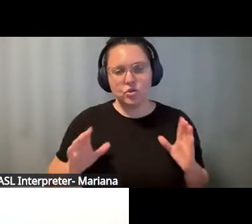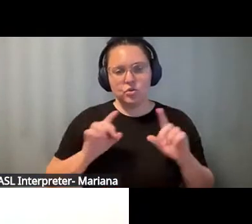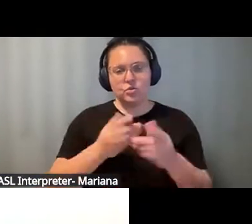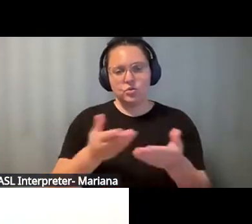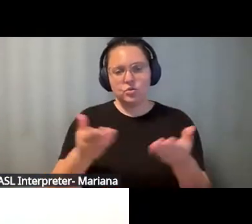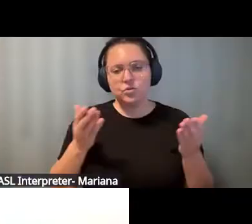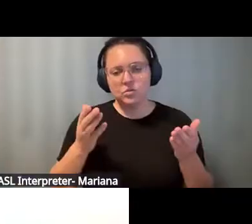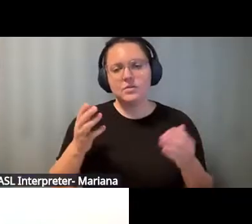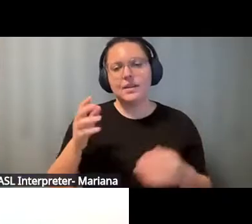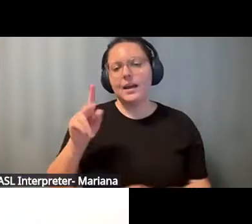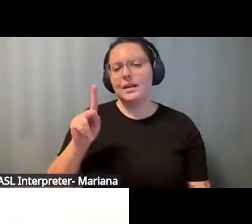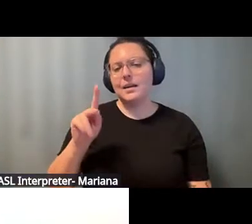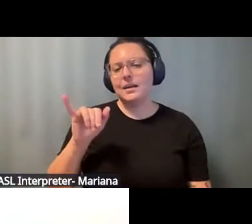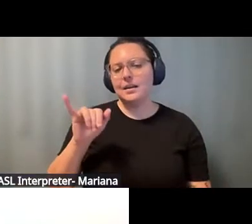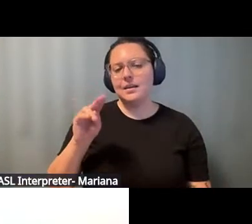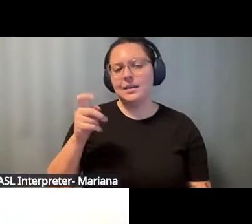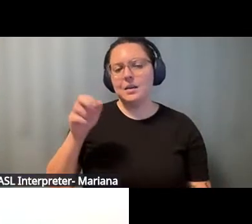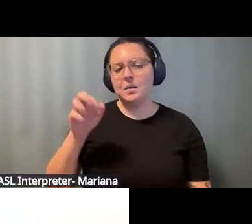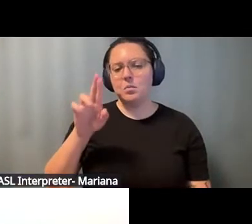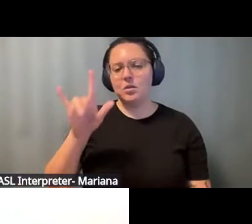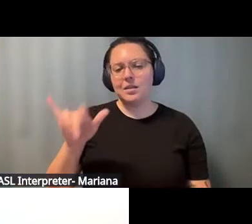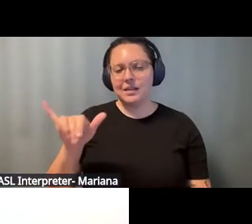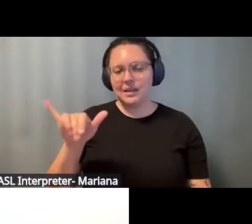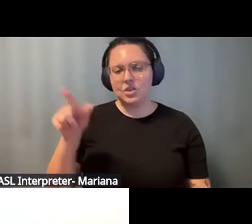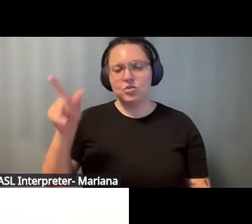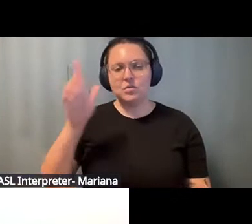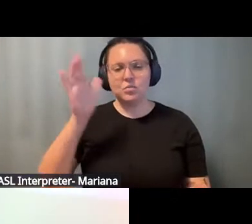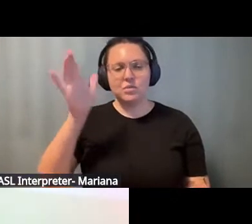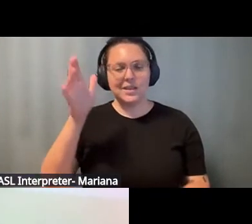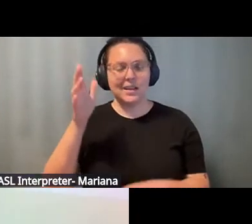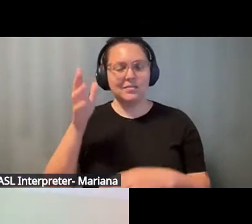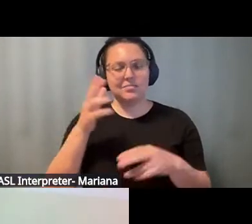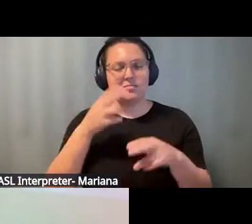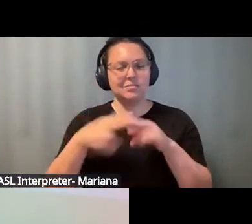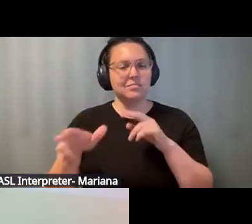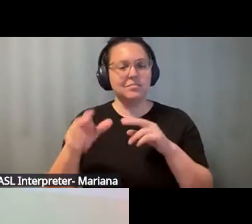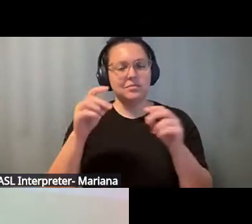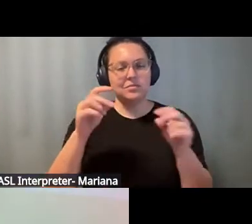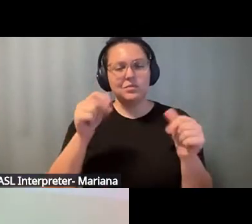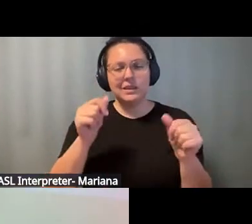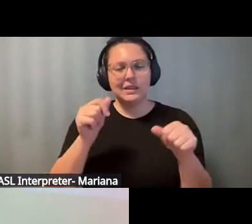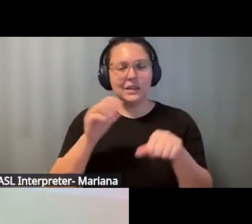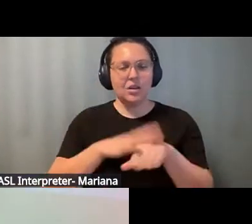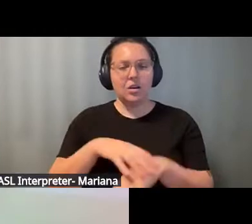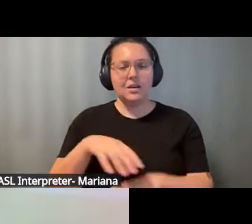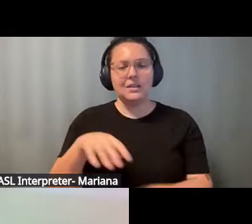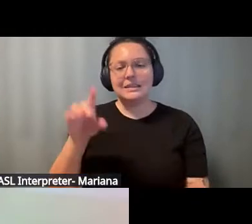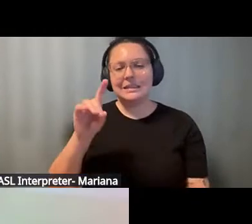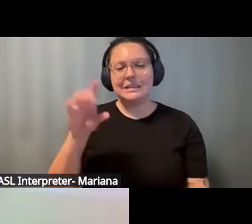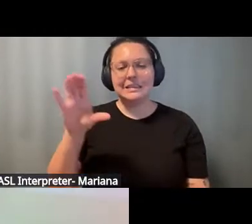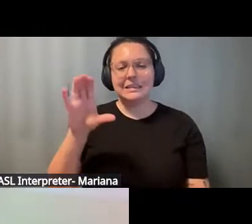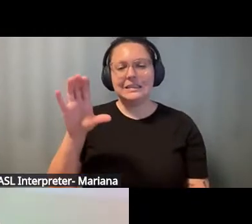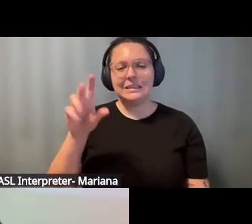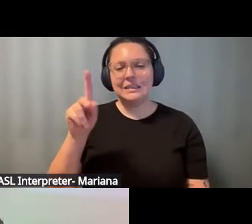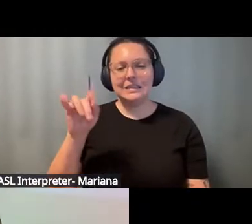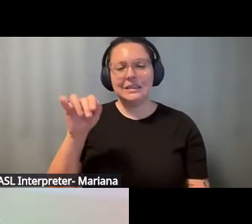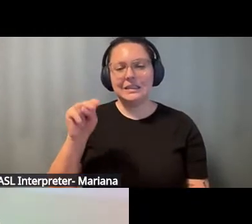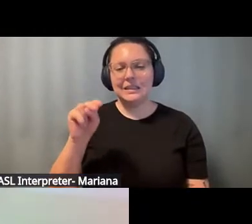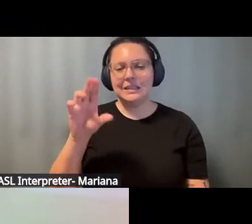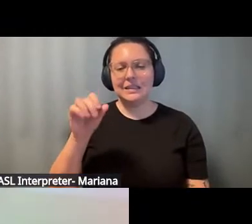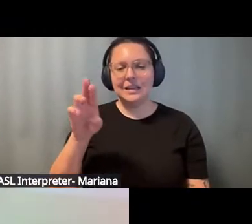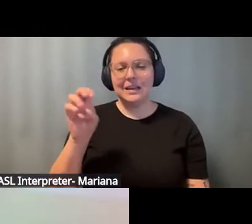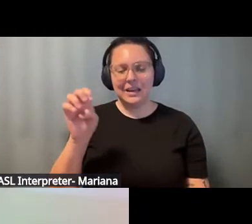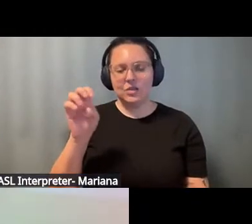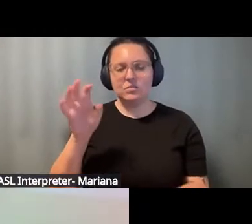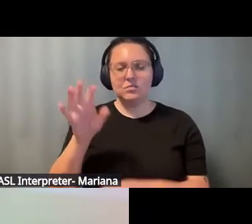to present quickly on DC Kin Care. I think it's a very important service that they're providing to DC